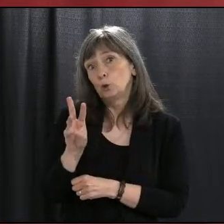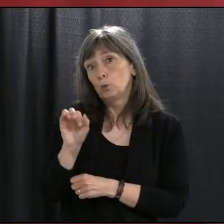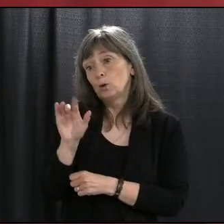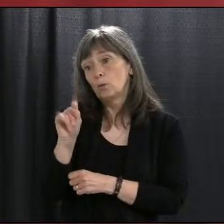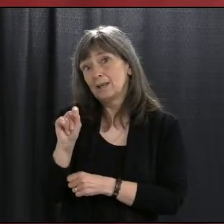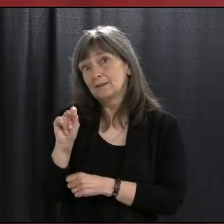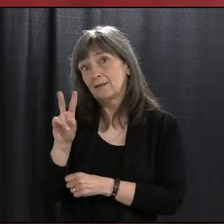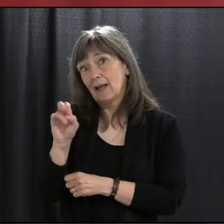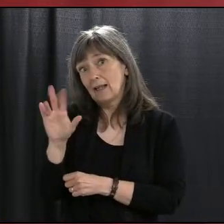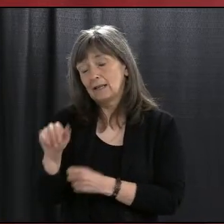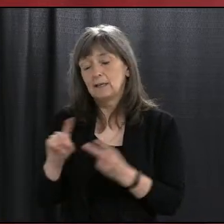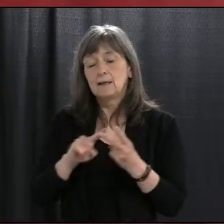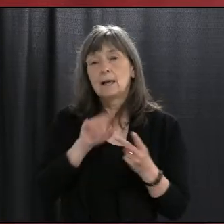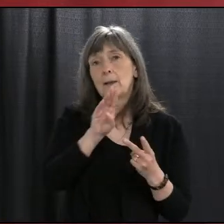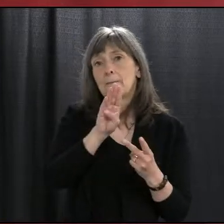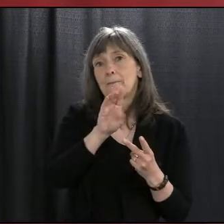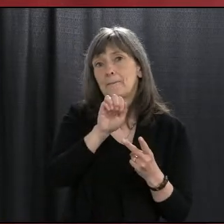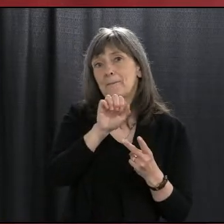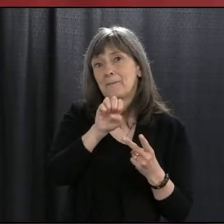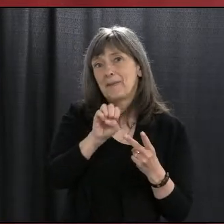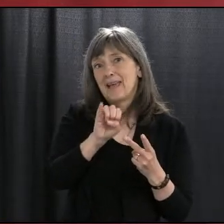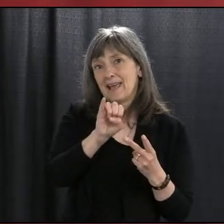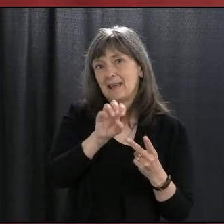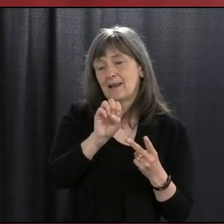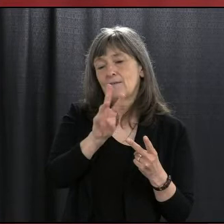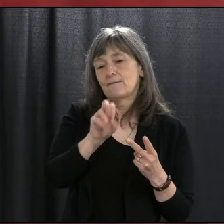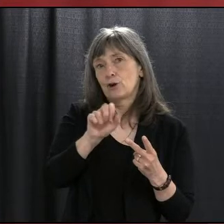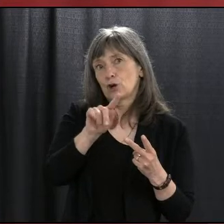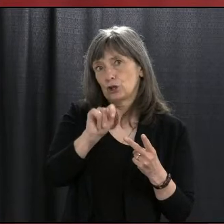Verte. The Eastern Zone Clinic will provide